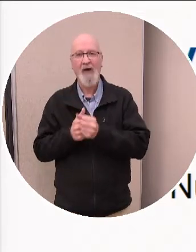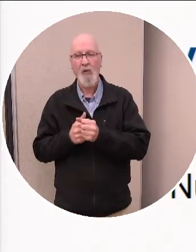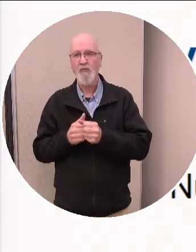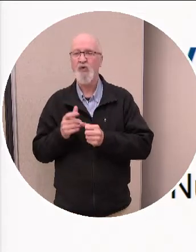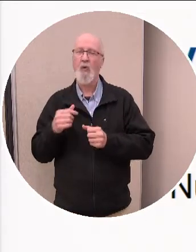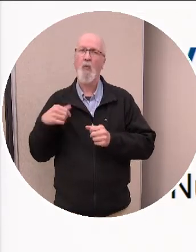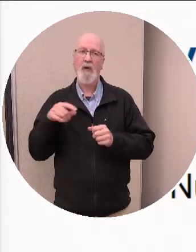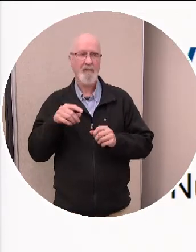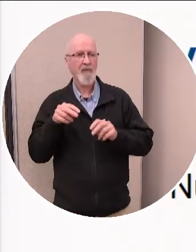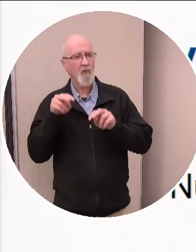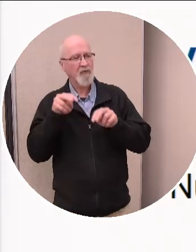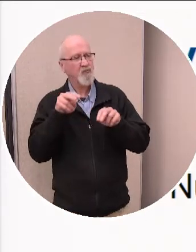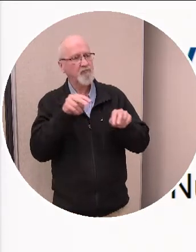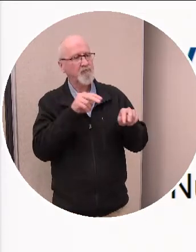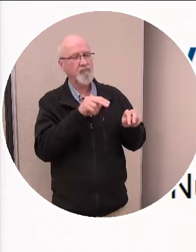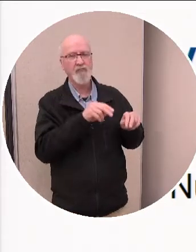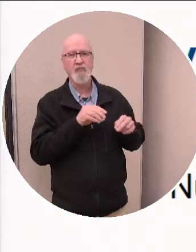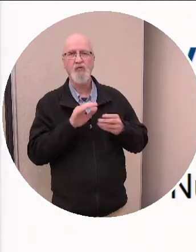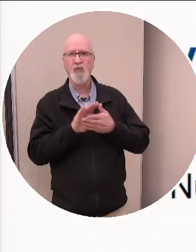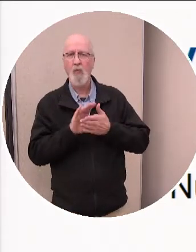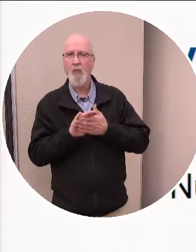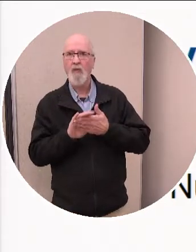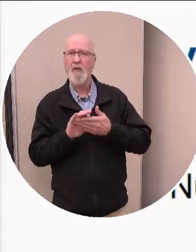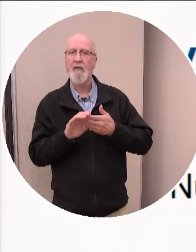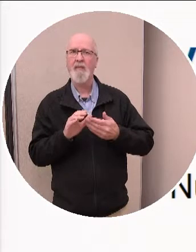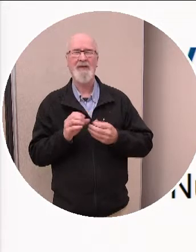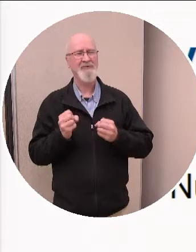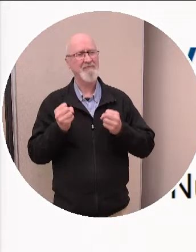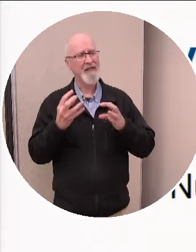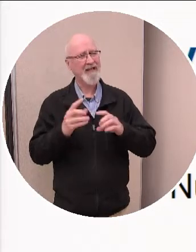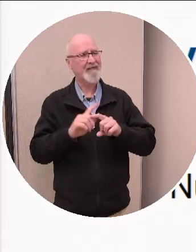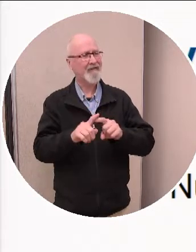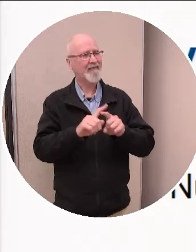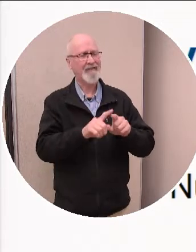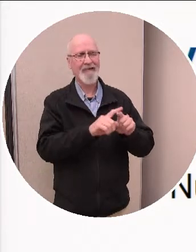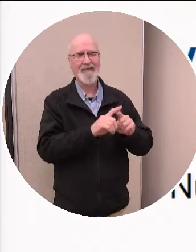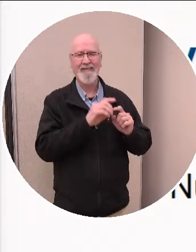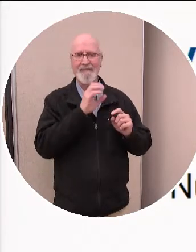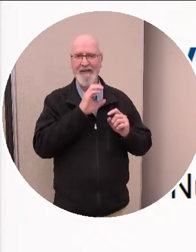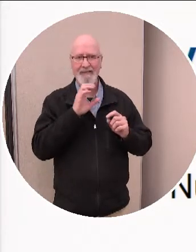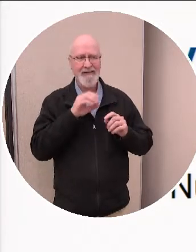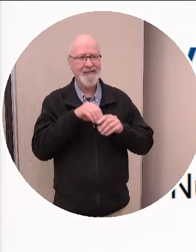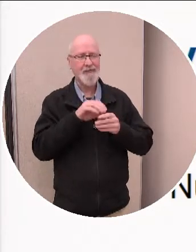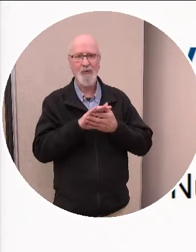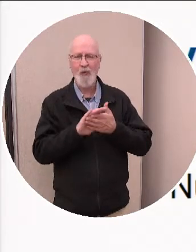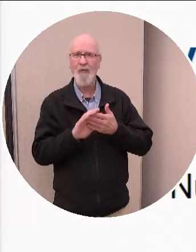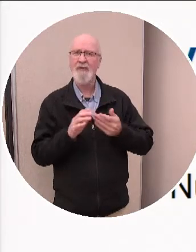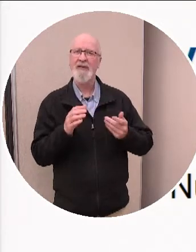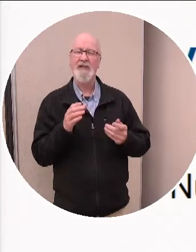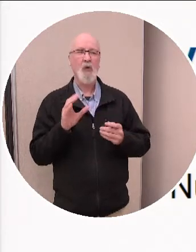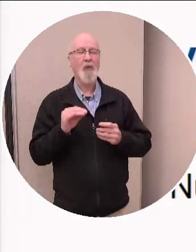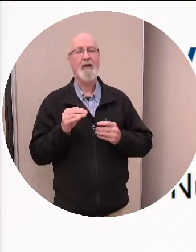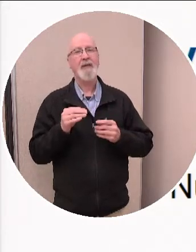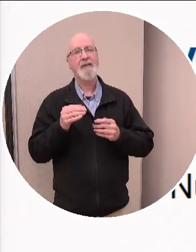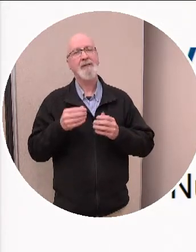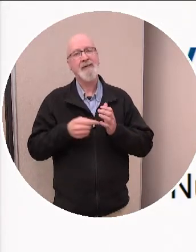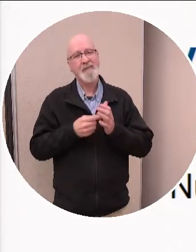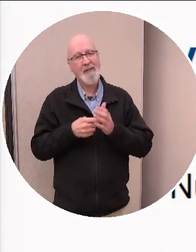Monitoring the multitude of different service options and providers that are out there can present issues.